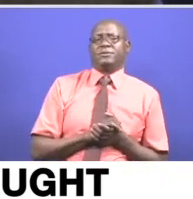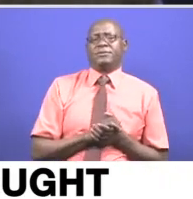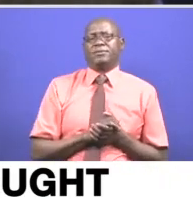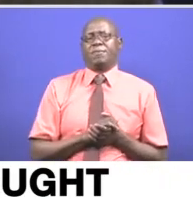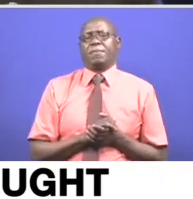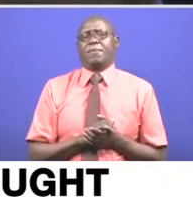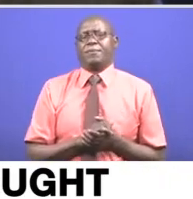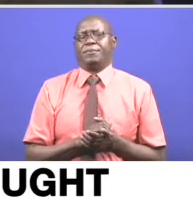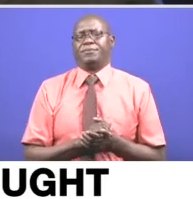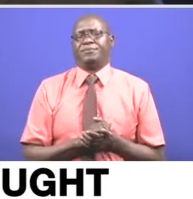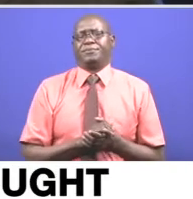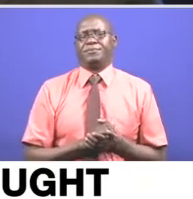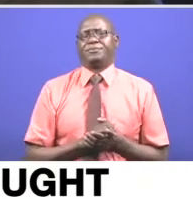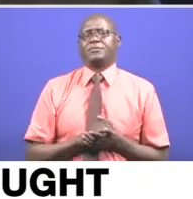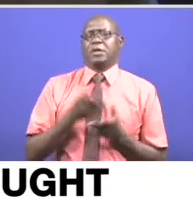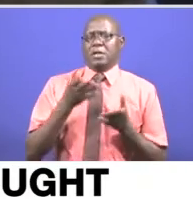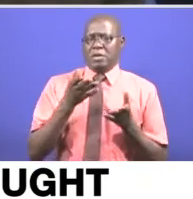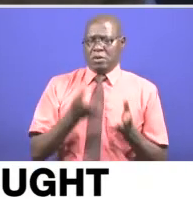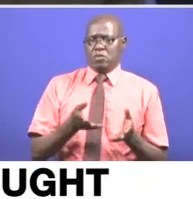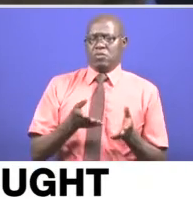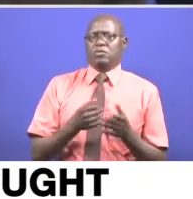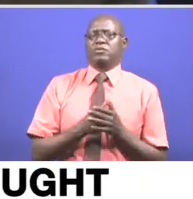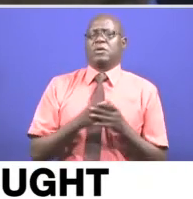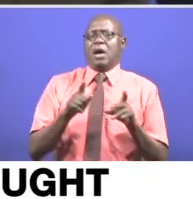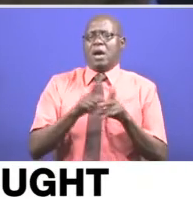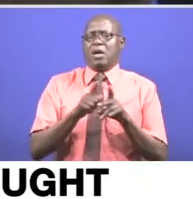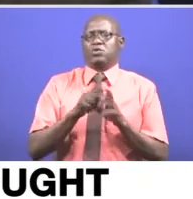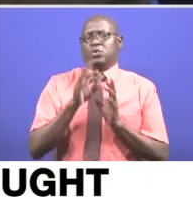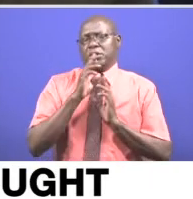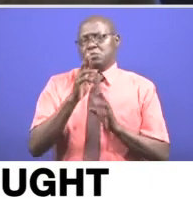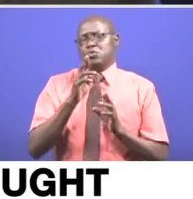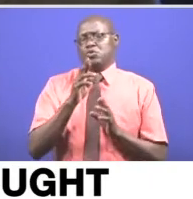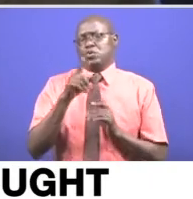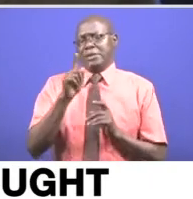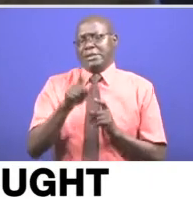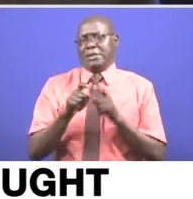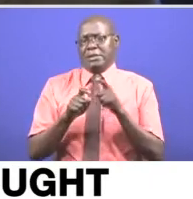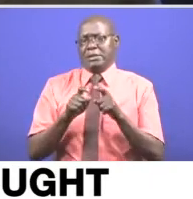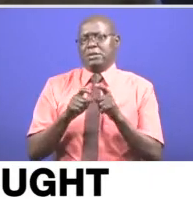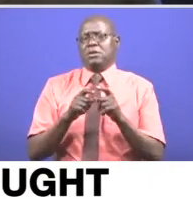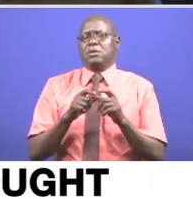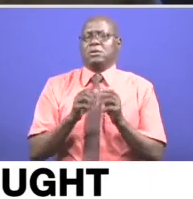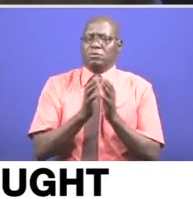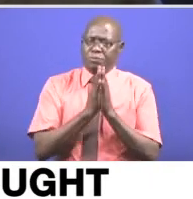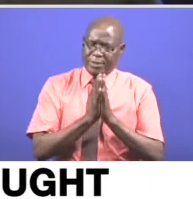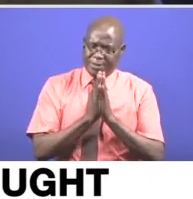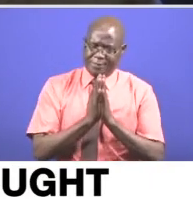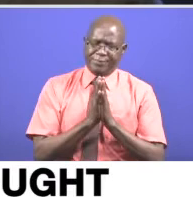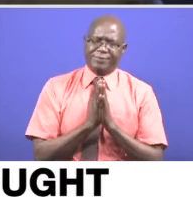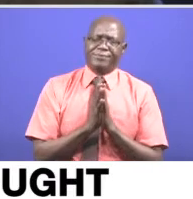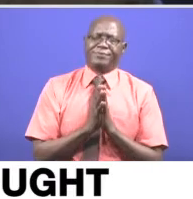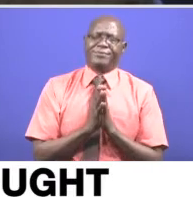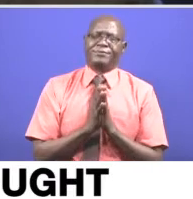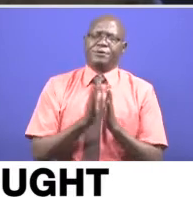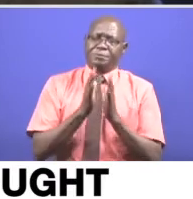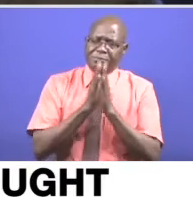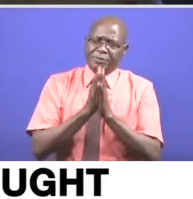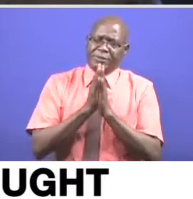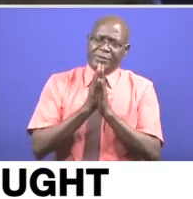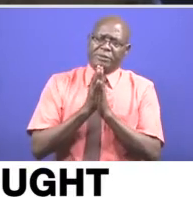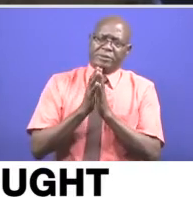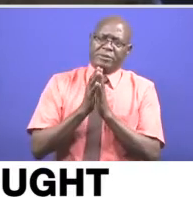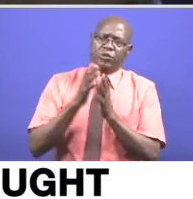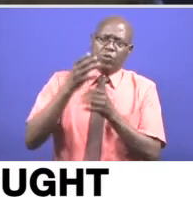In the immediate now, as we respond to the need, let's also pray. Let's hold on to that word. God